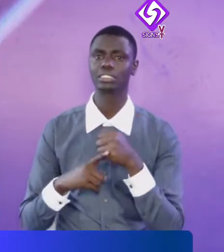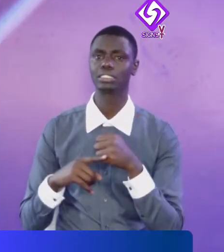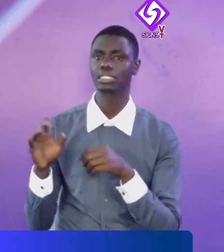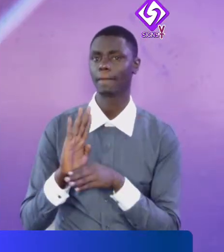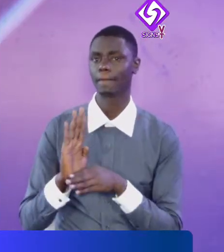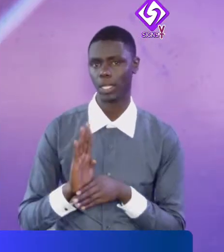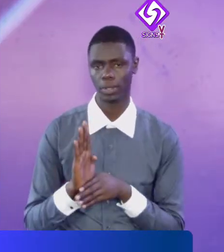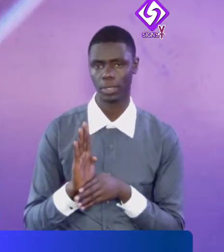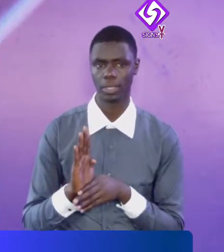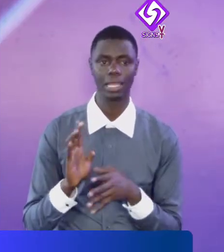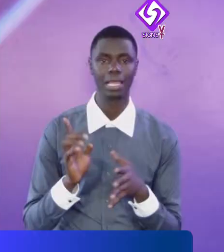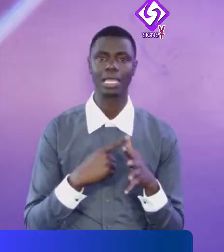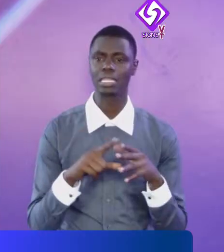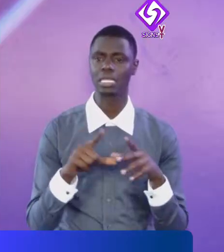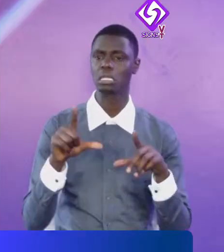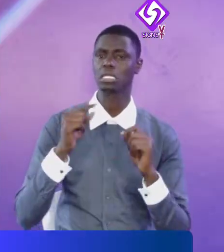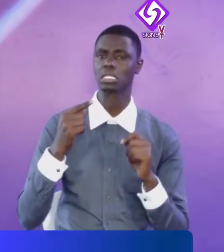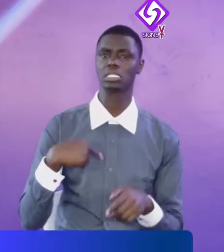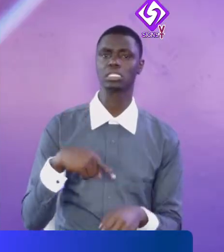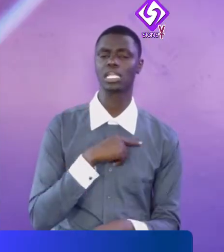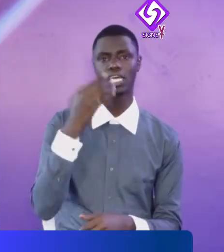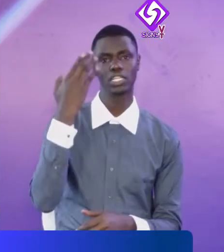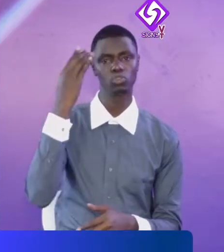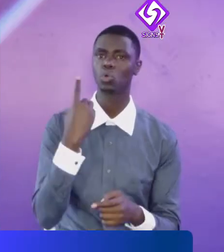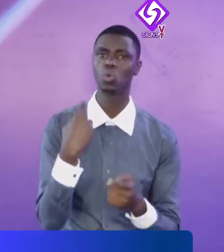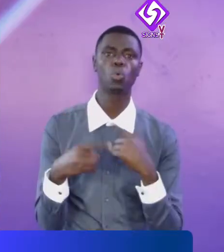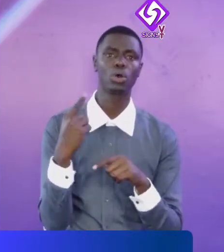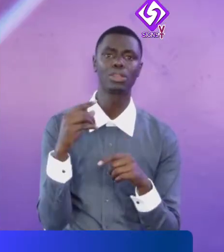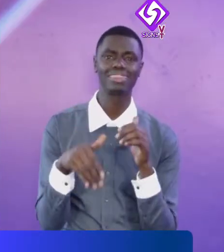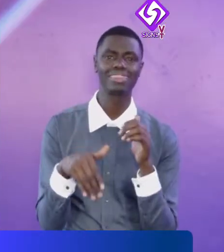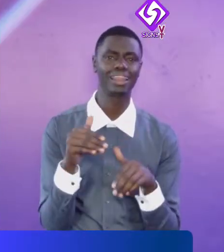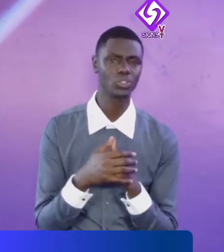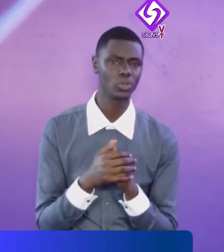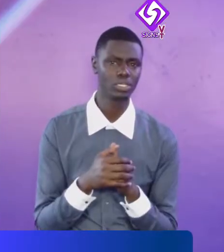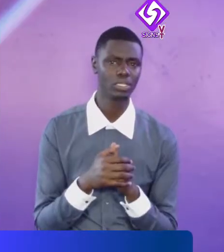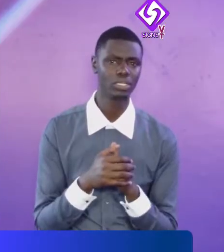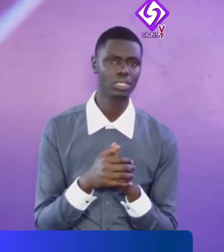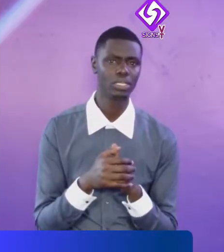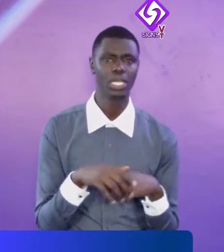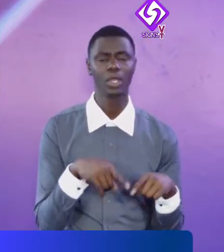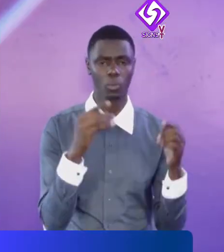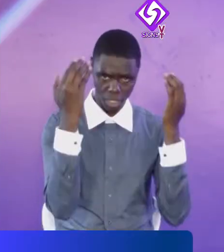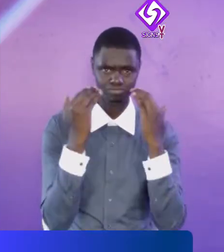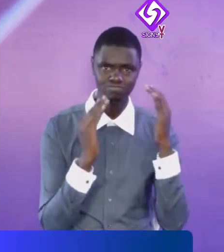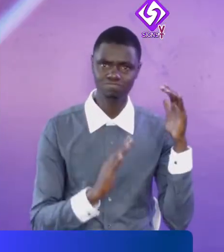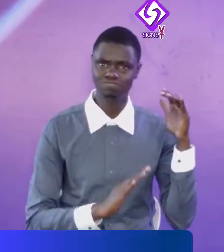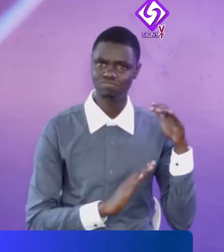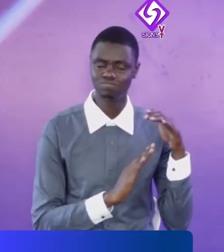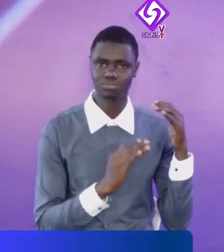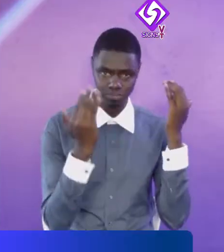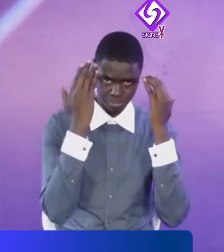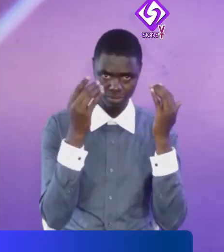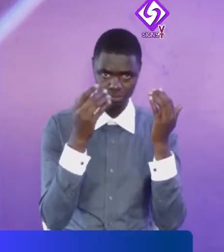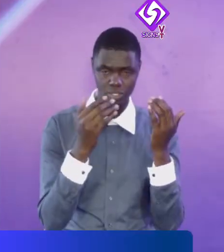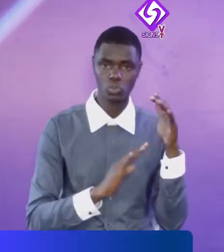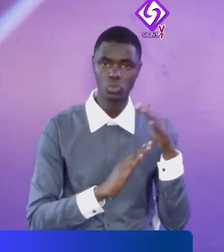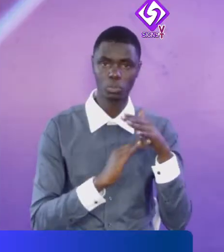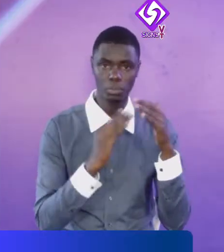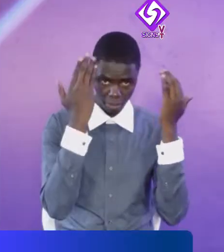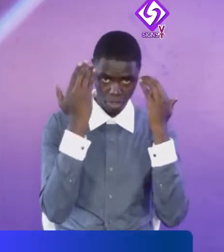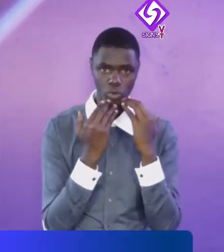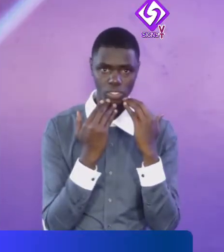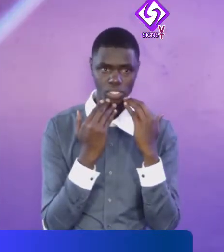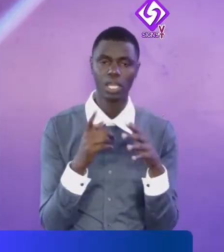billion, then they tell us we don't know who won the election. Then we go to Supreme Court. Opaque, for them to let us.